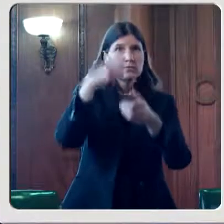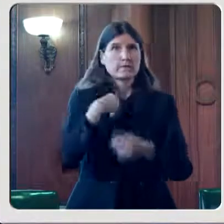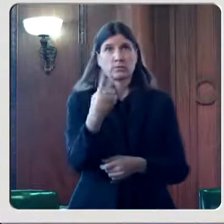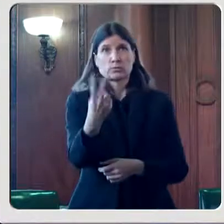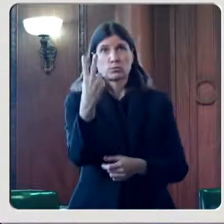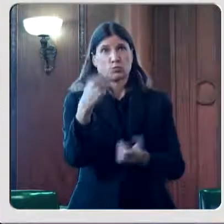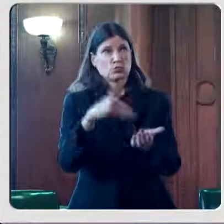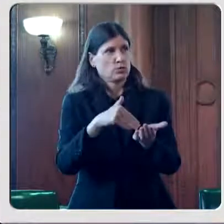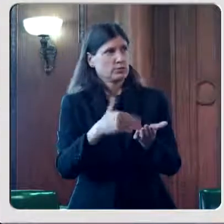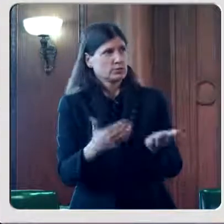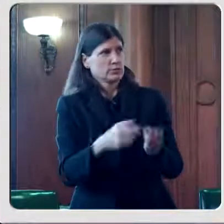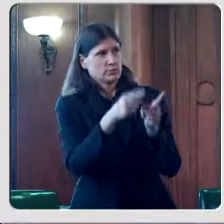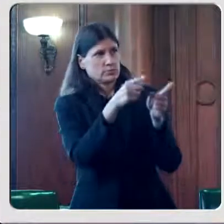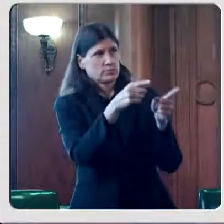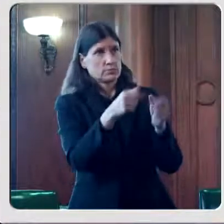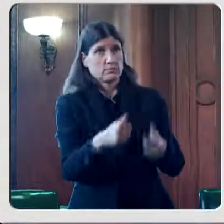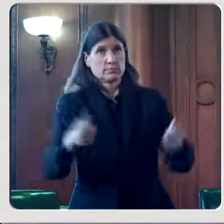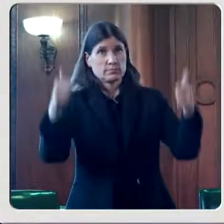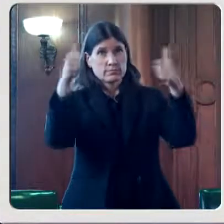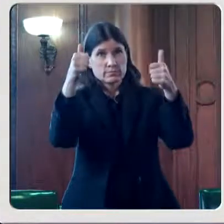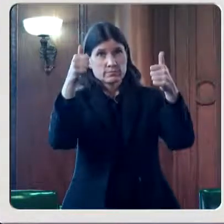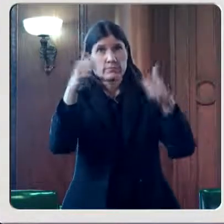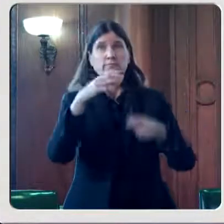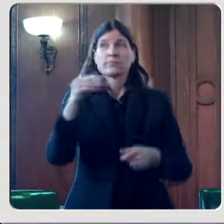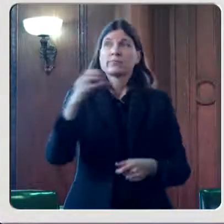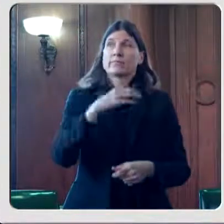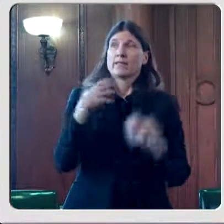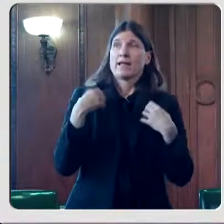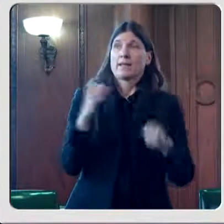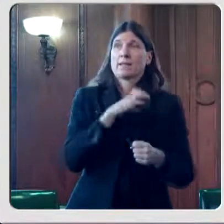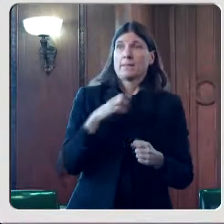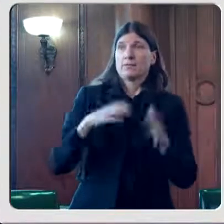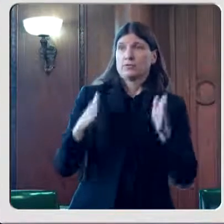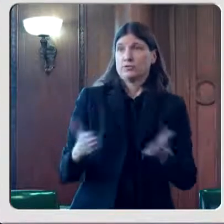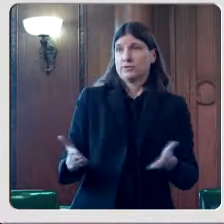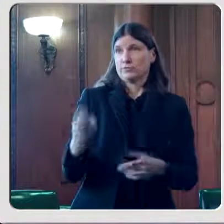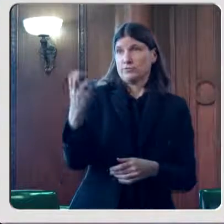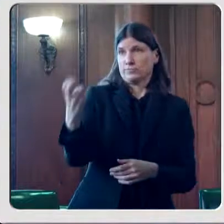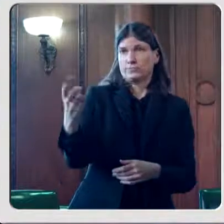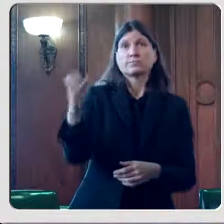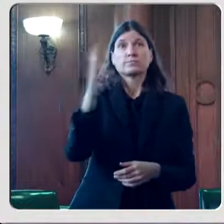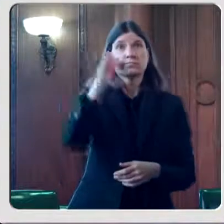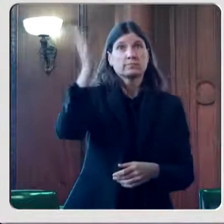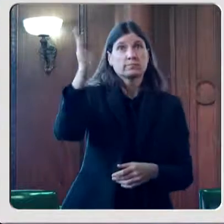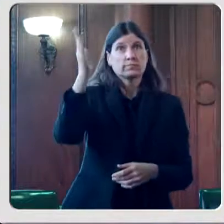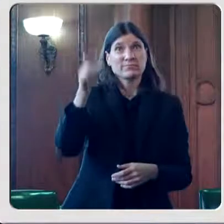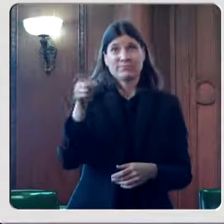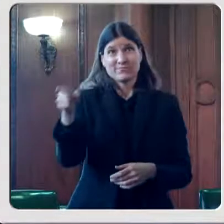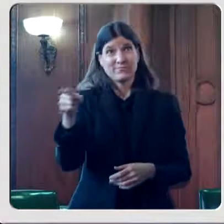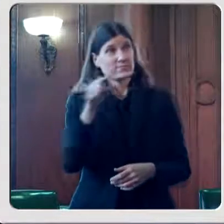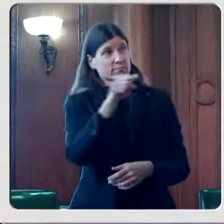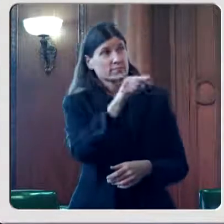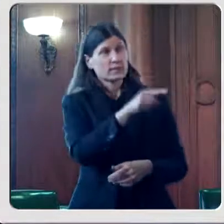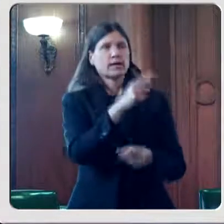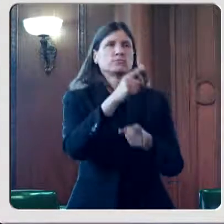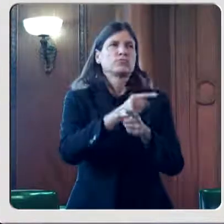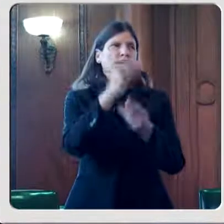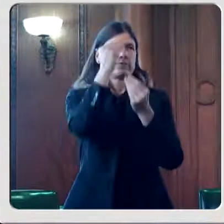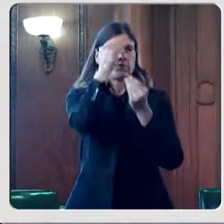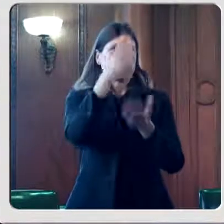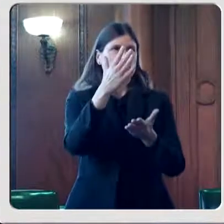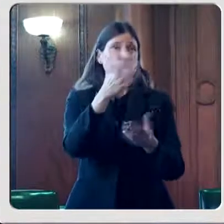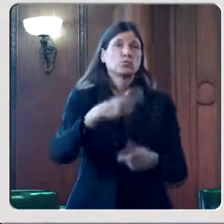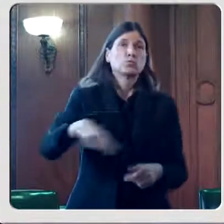Harris. But again, I thank each and every one of you that are viewing us, the residents and the business community, for your cooperation, your